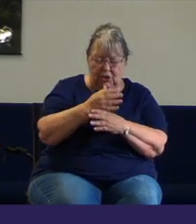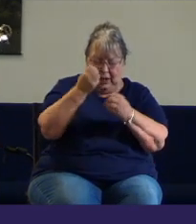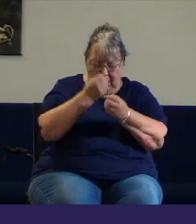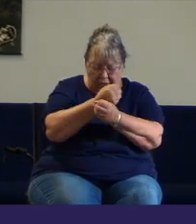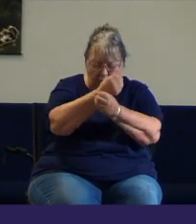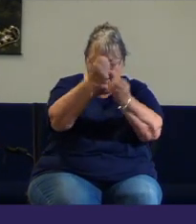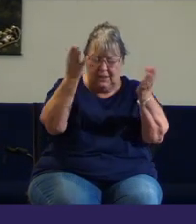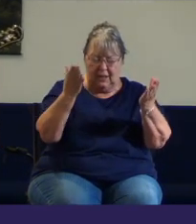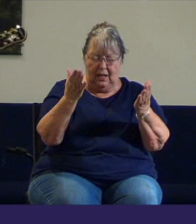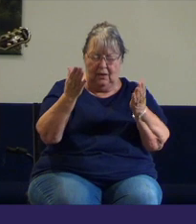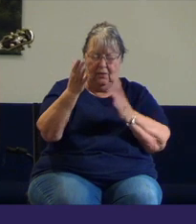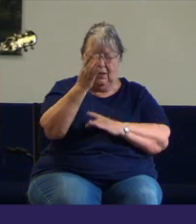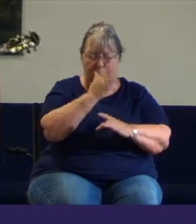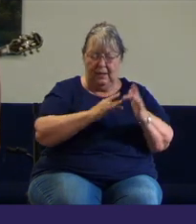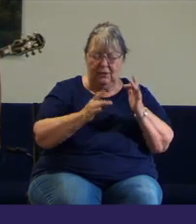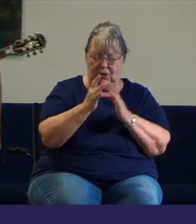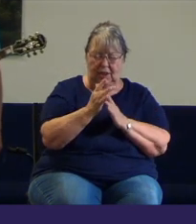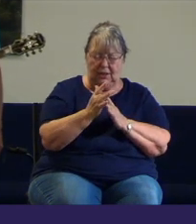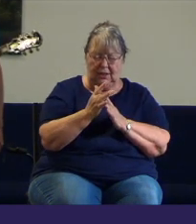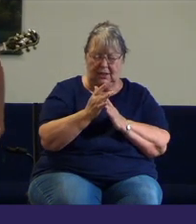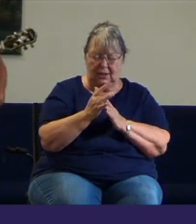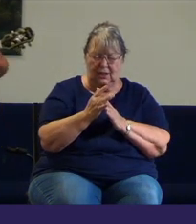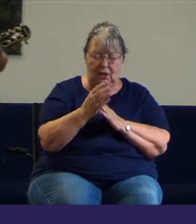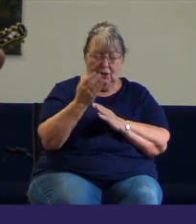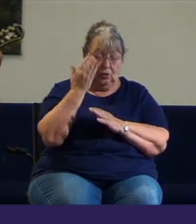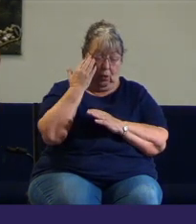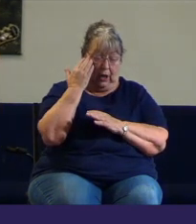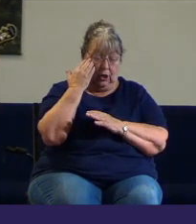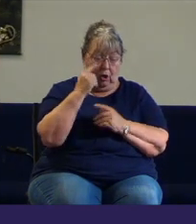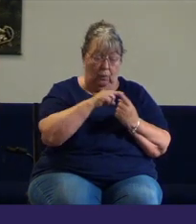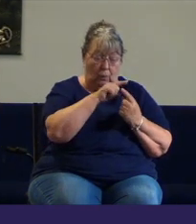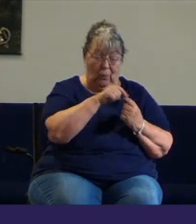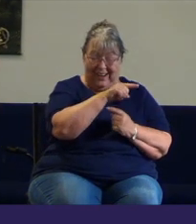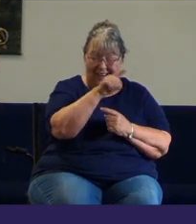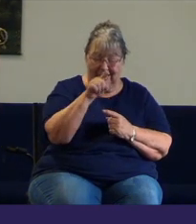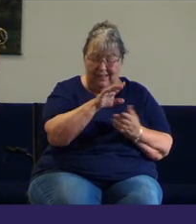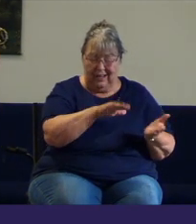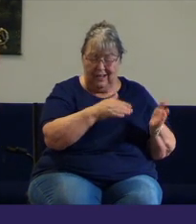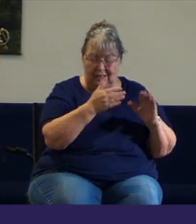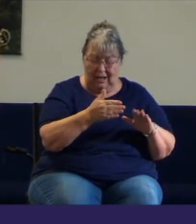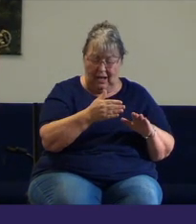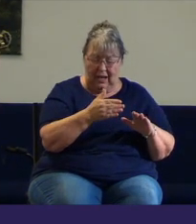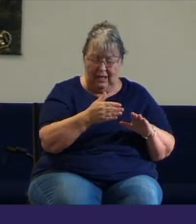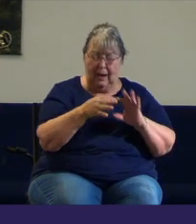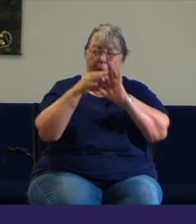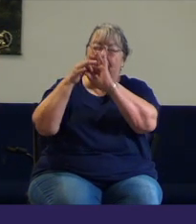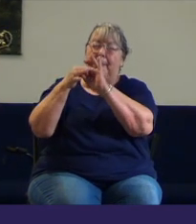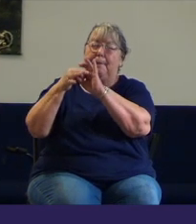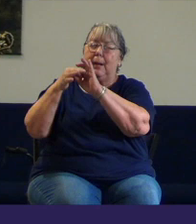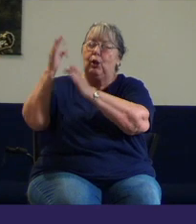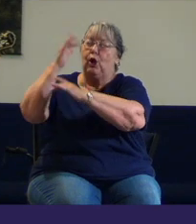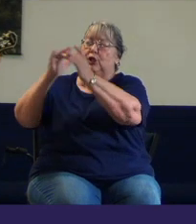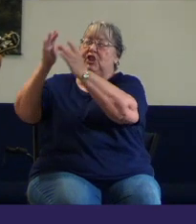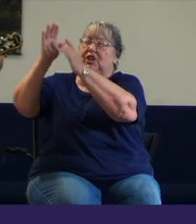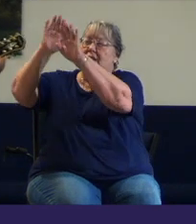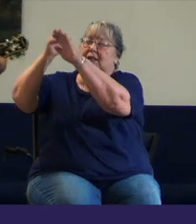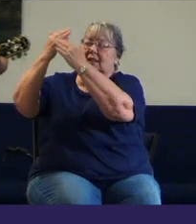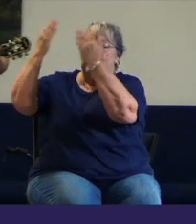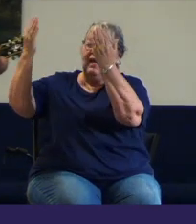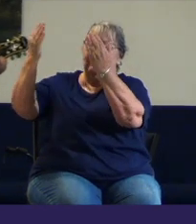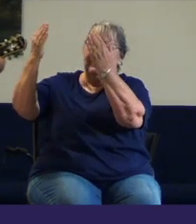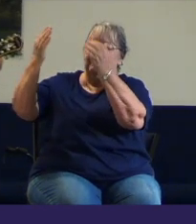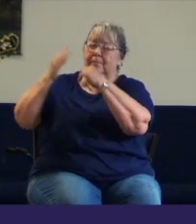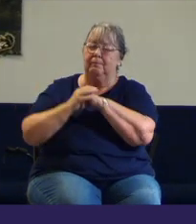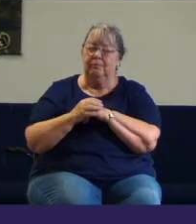to those that I know that when they pass on, they'll be lost from Jesus. To just tell them whether they receive it or